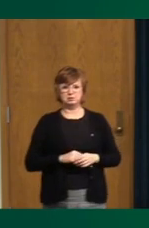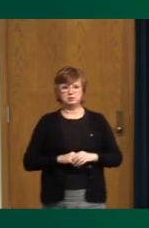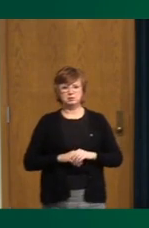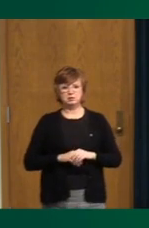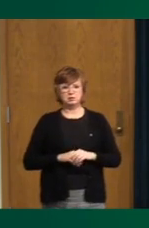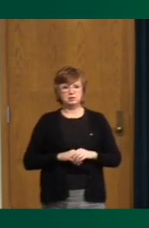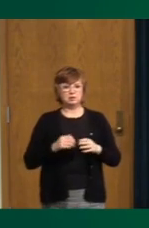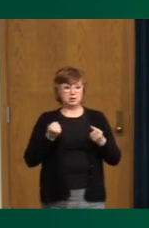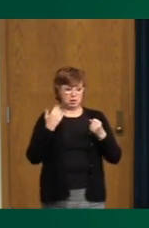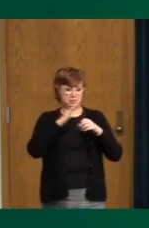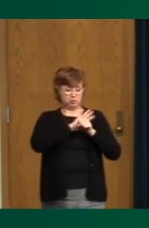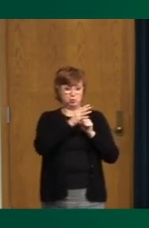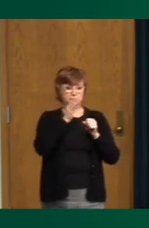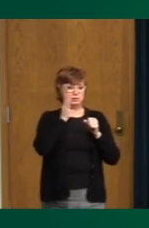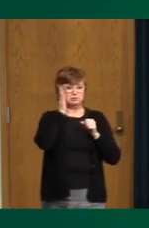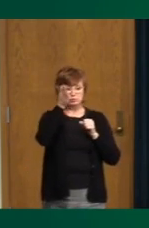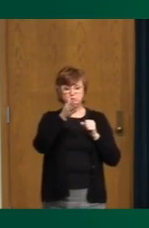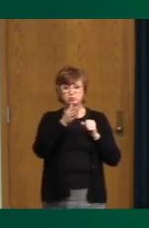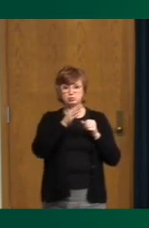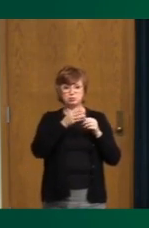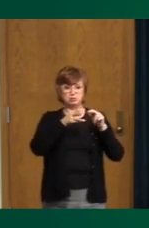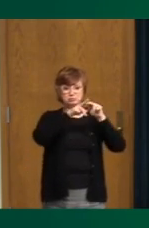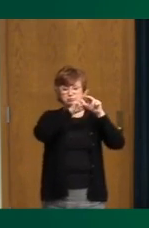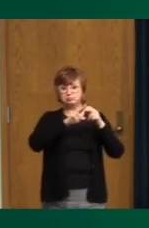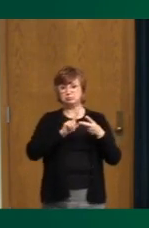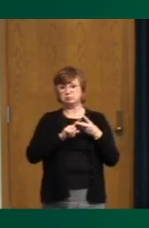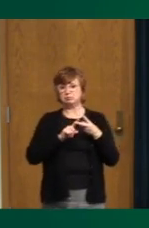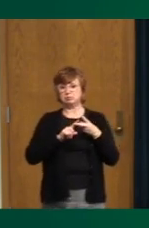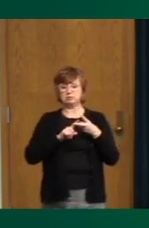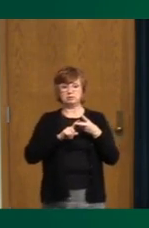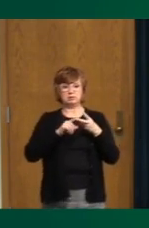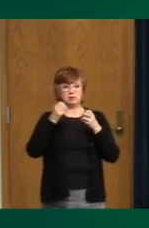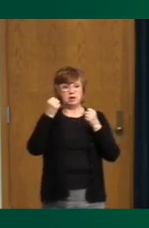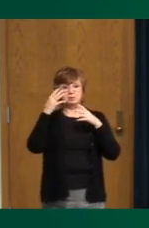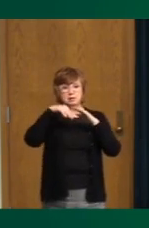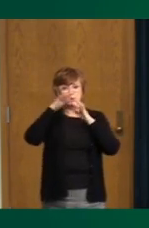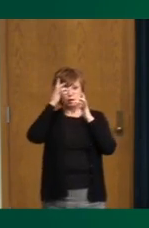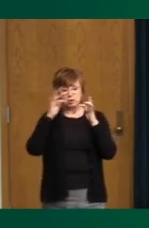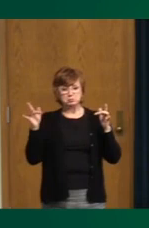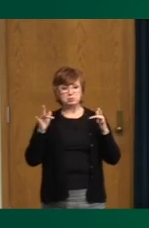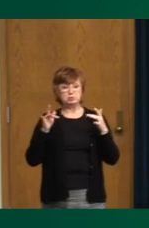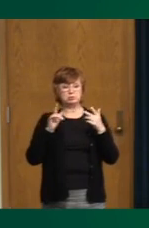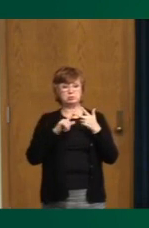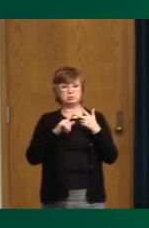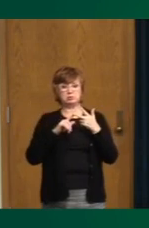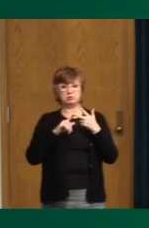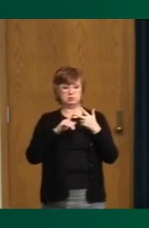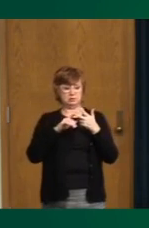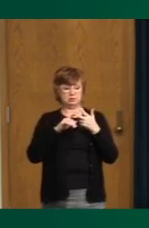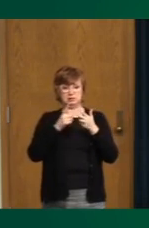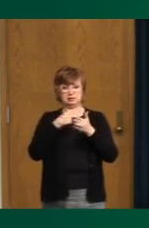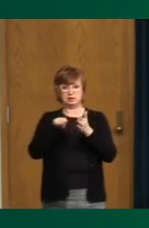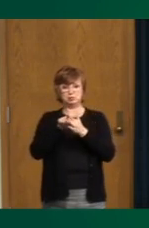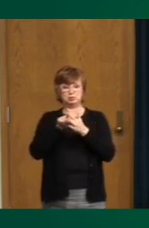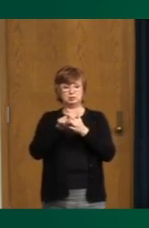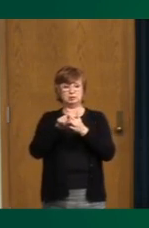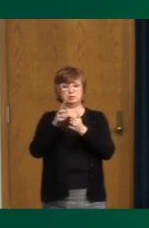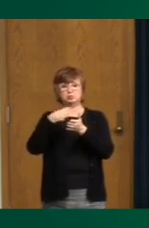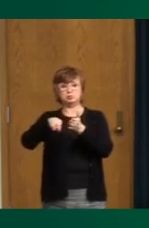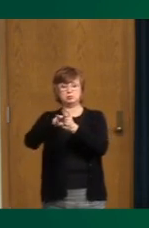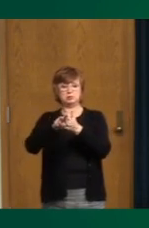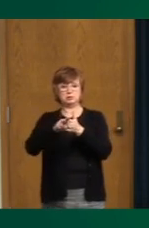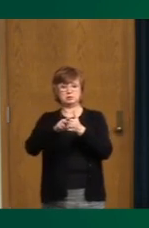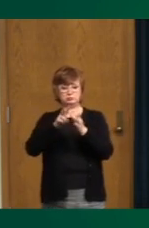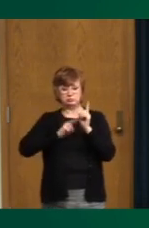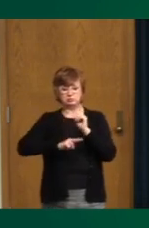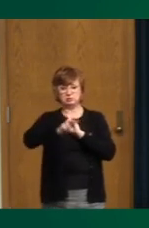ahead. We don't know what the decisions that we're making today, will they have an impact in 7 and 10 and 14 days? Will that